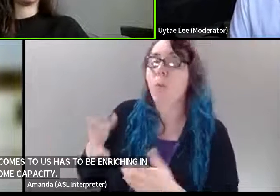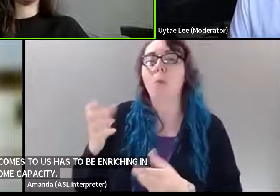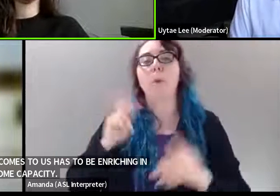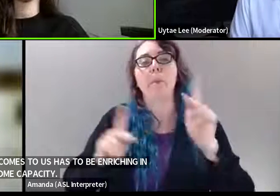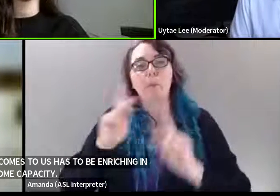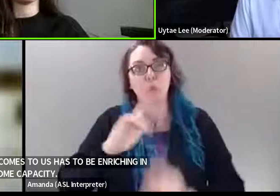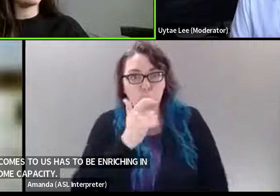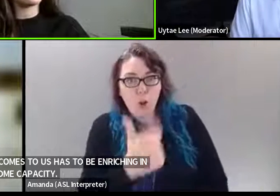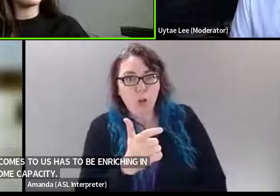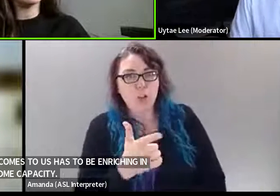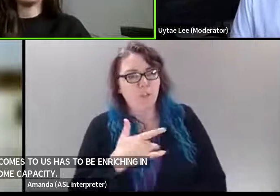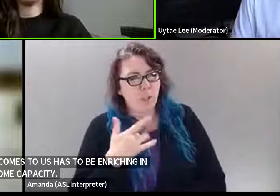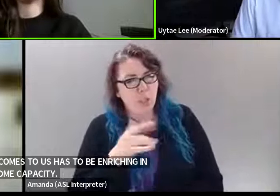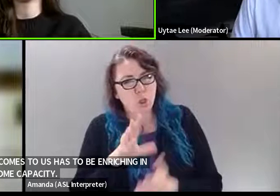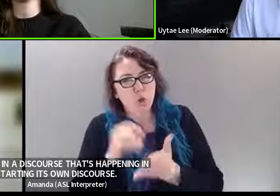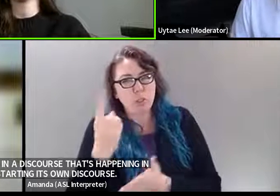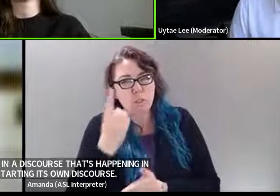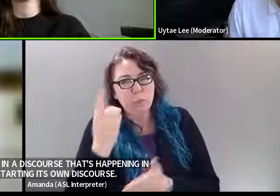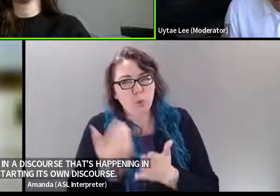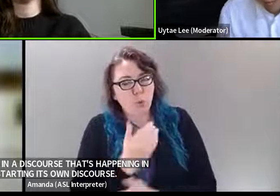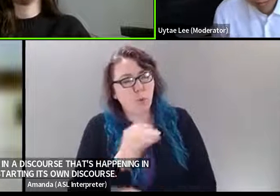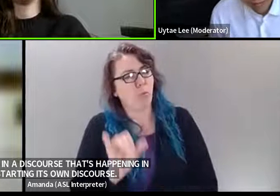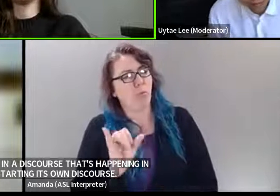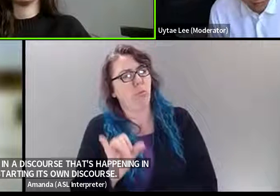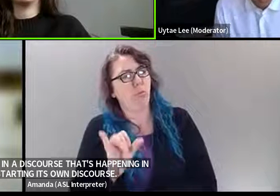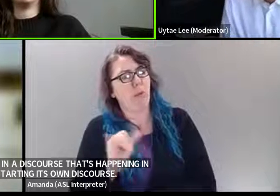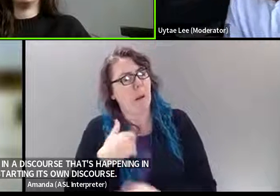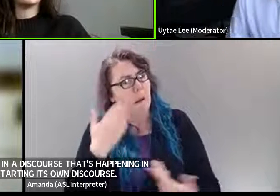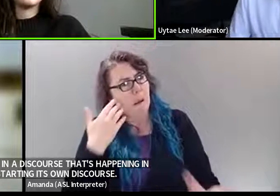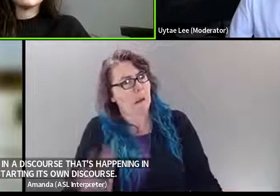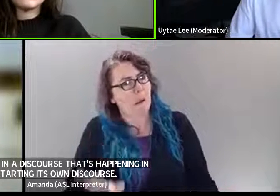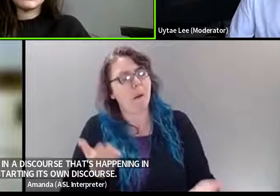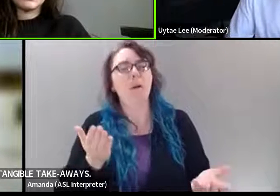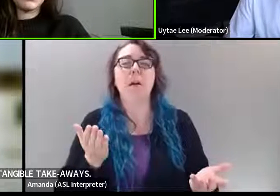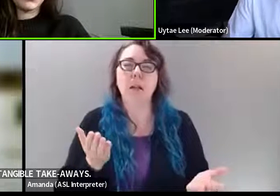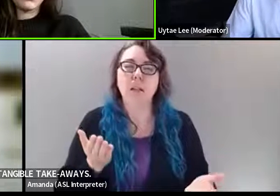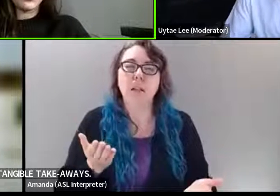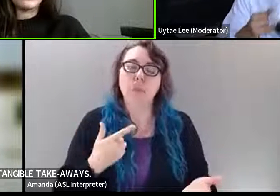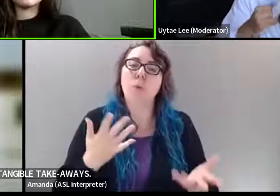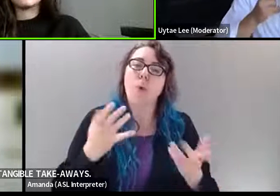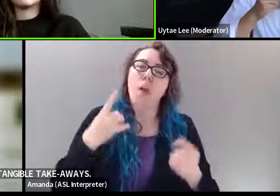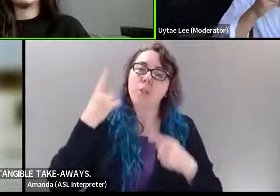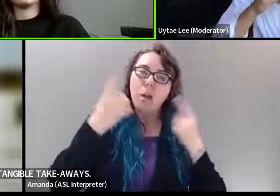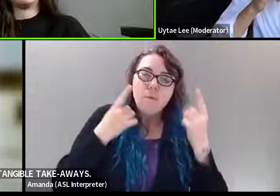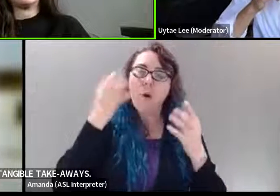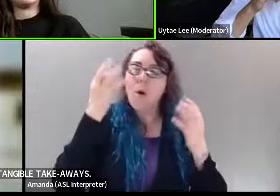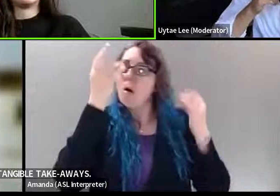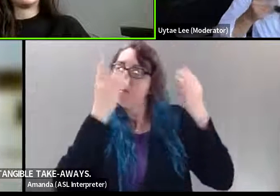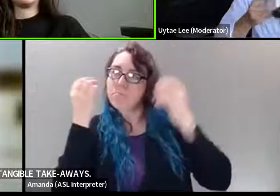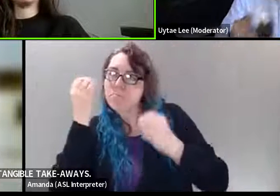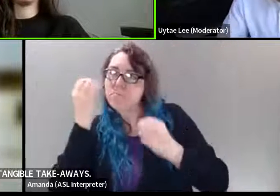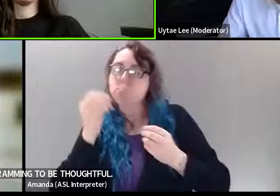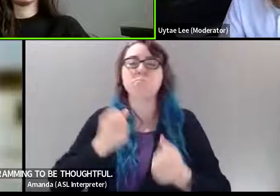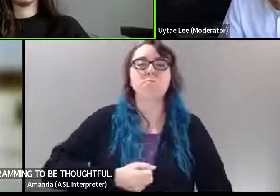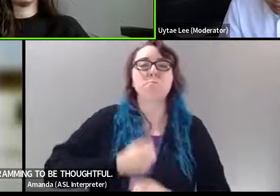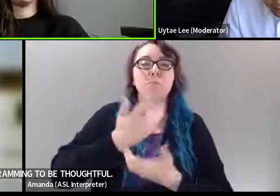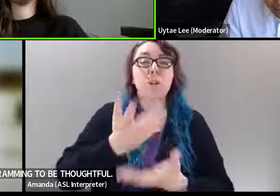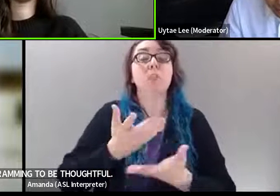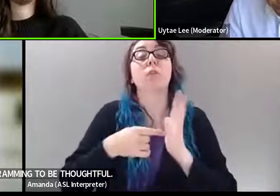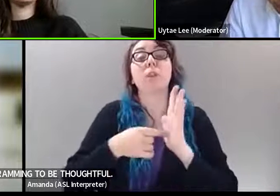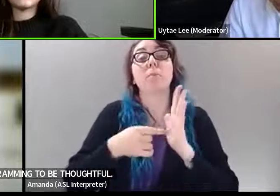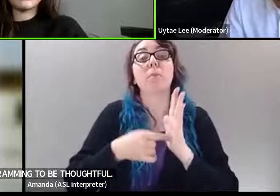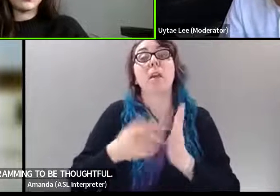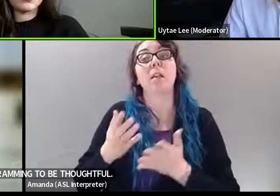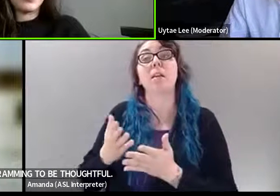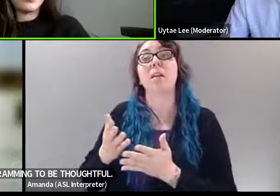to be thoughtful. Things that would not necessarily work for us then would be